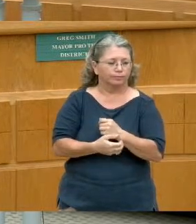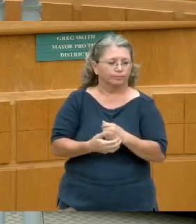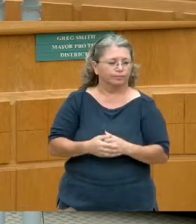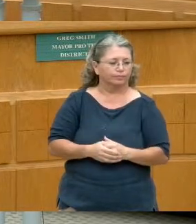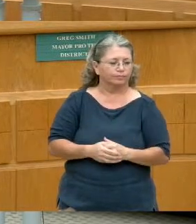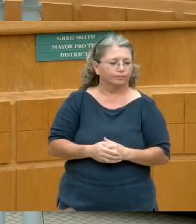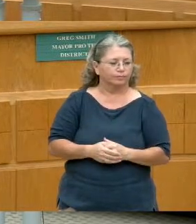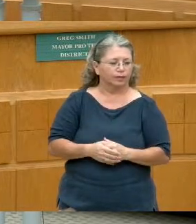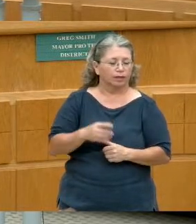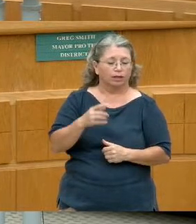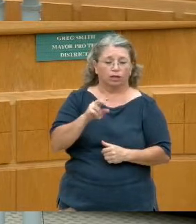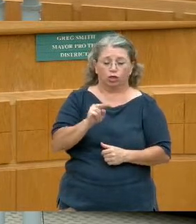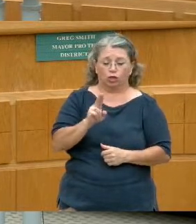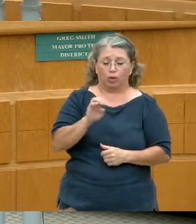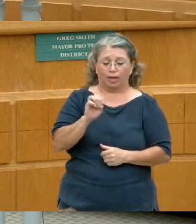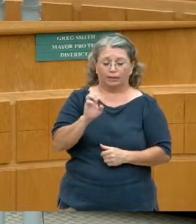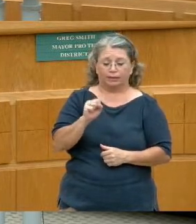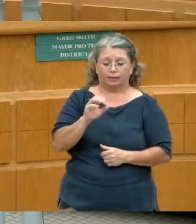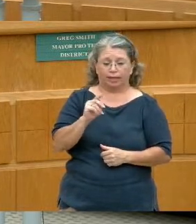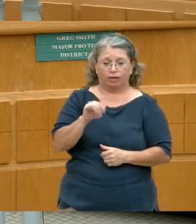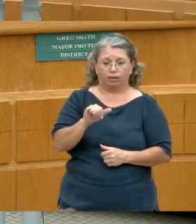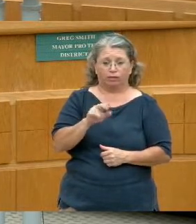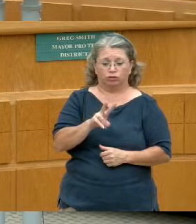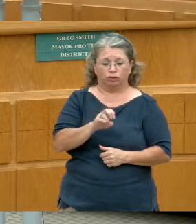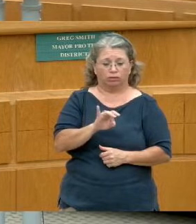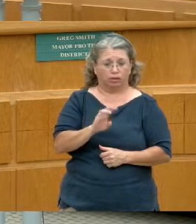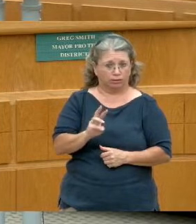we're at 286 total cases,